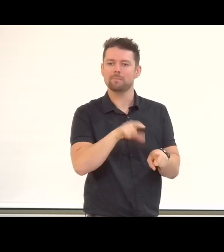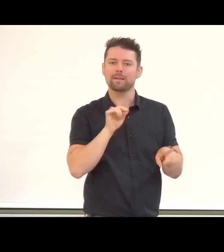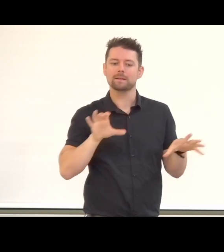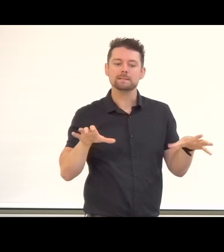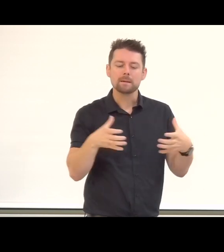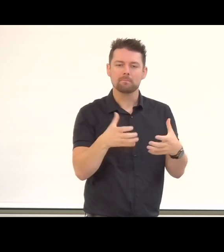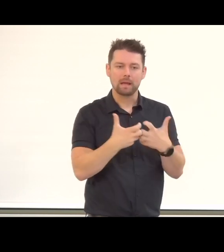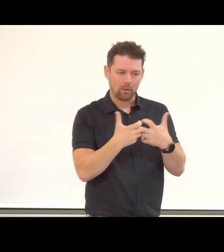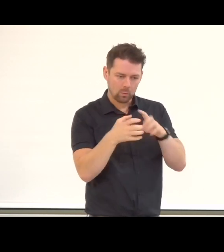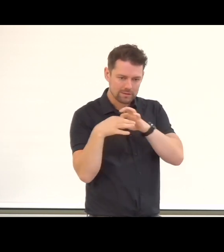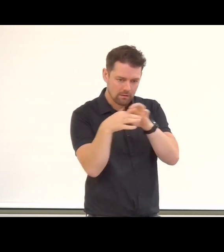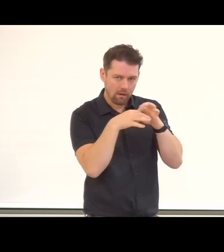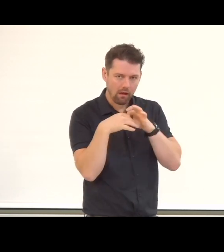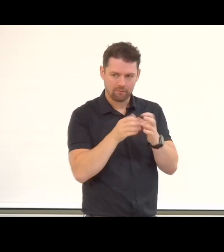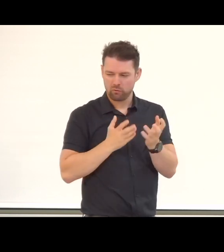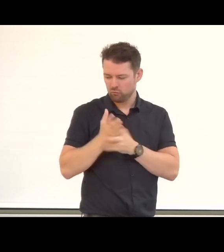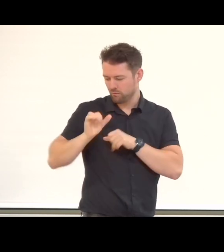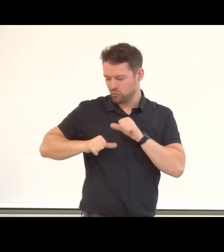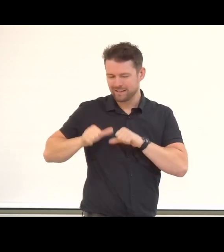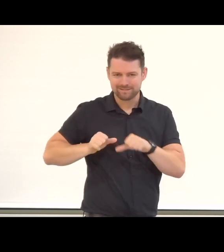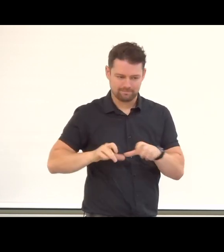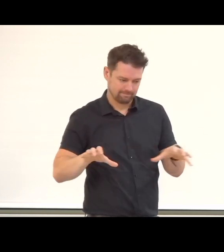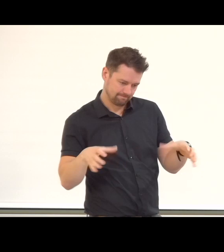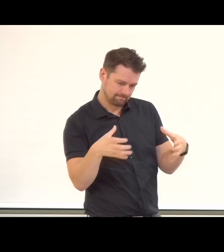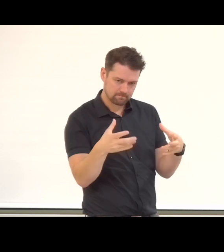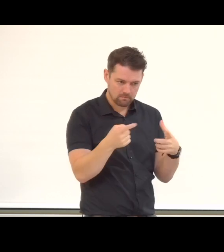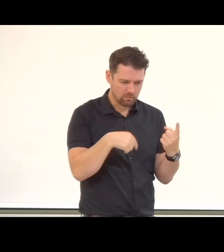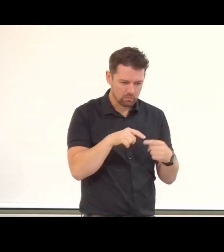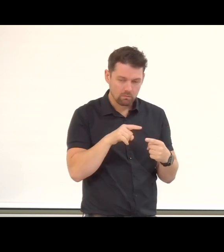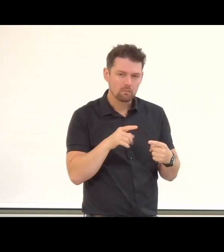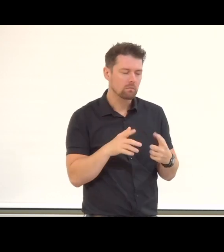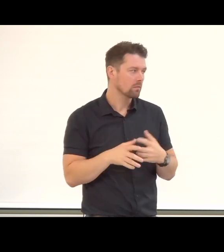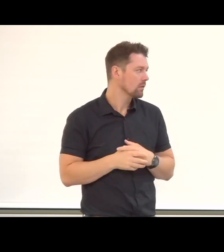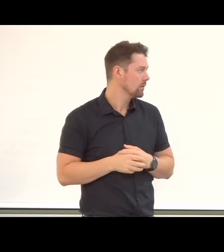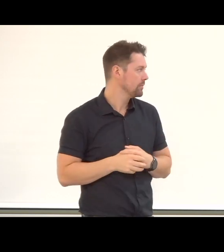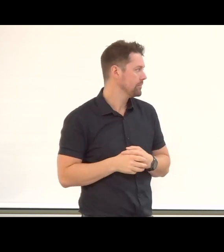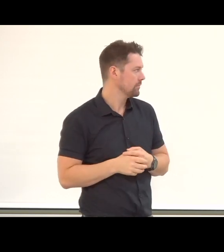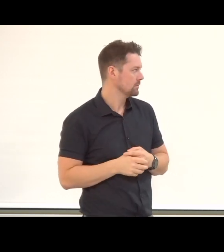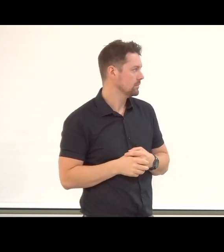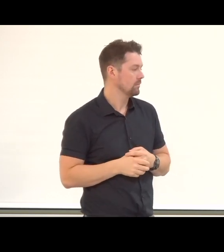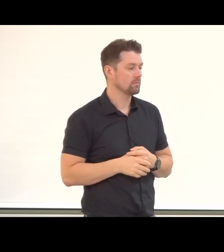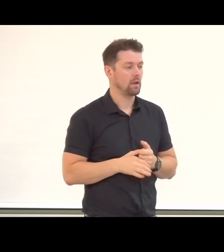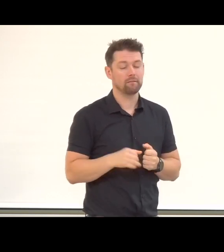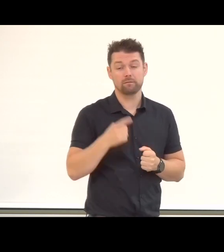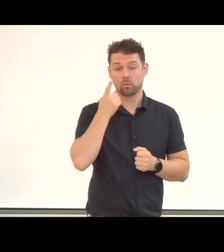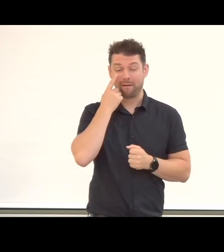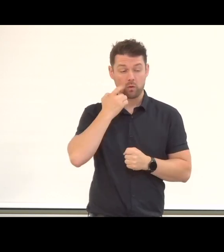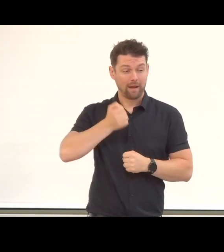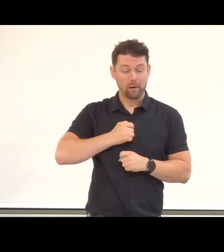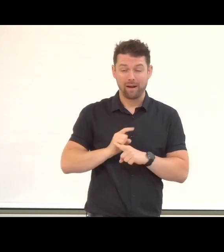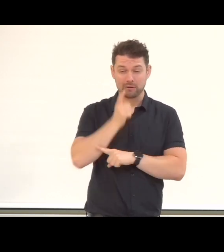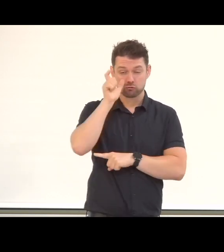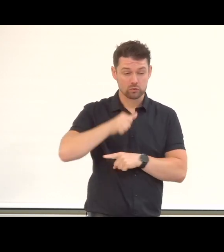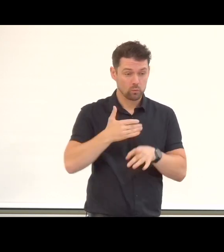at how they work together during the selection process, and this is how also they got chosen. And it's if you watch our Analogue astronauts working together,